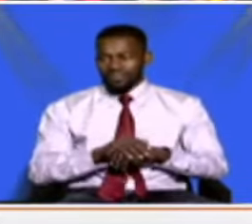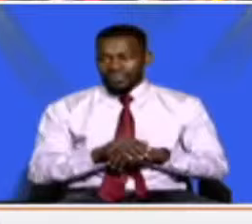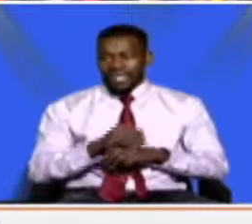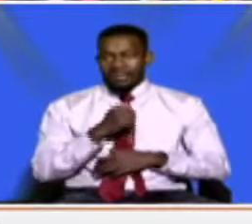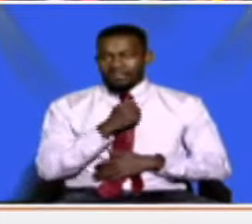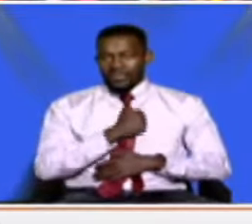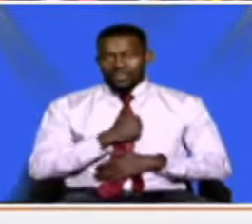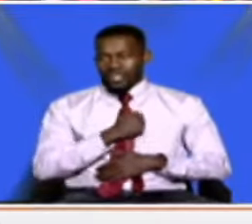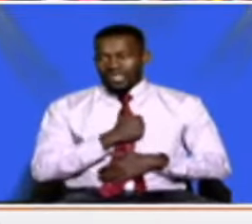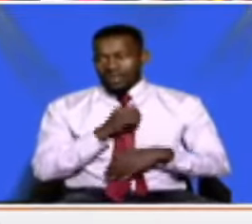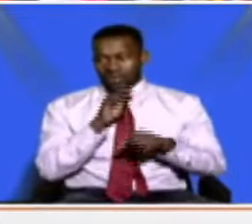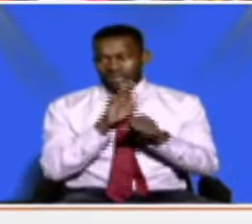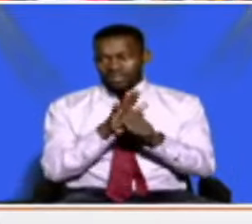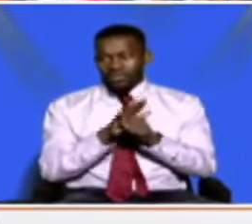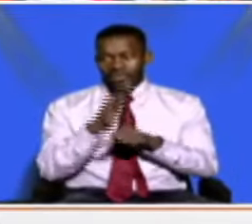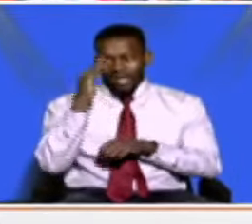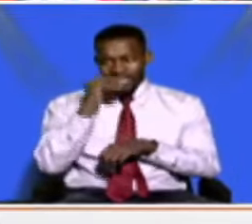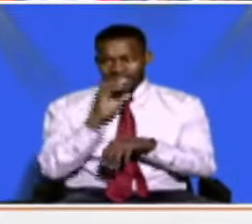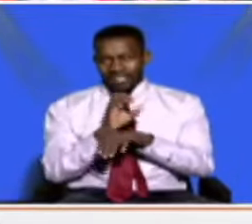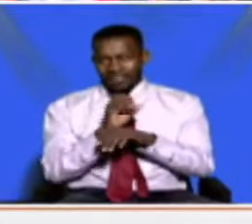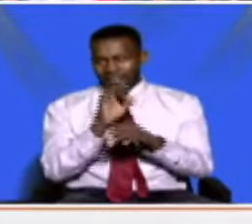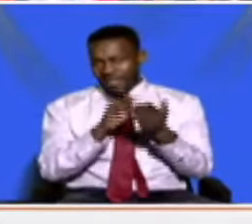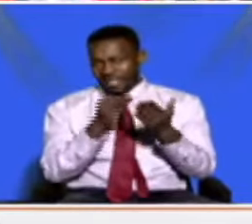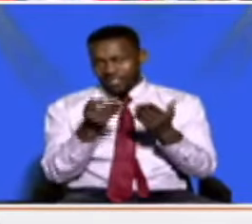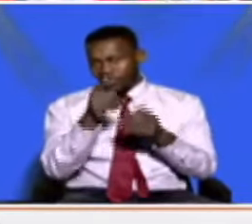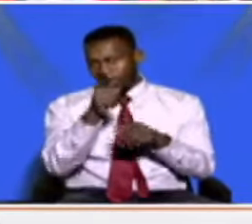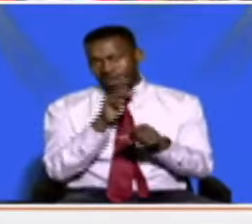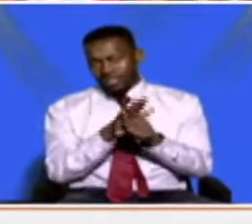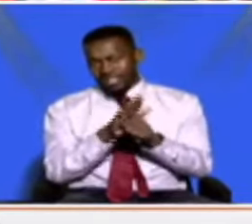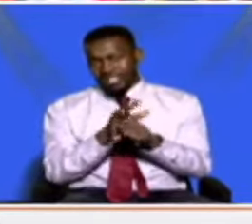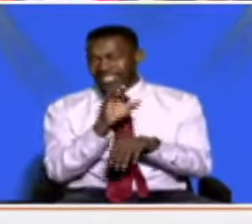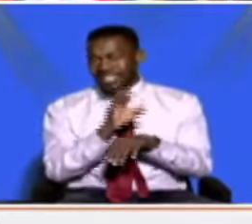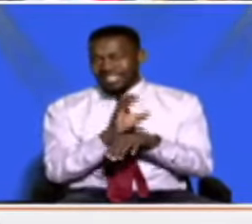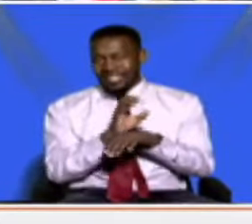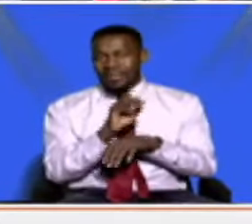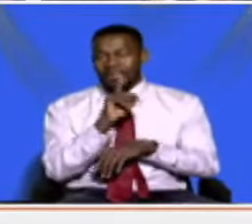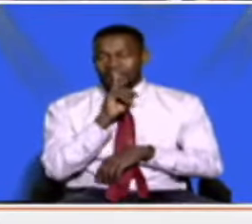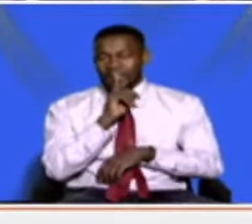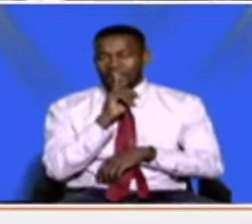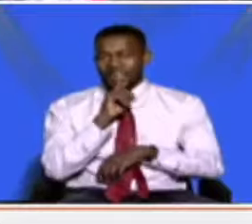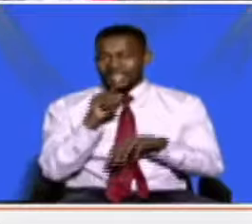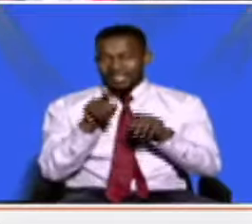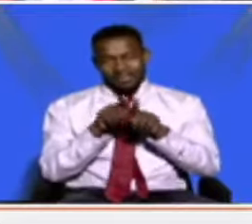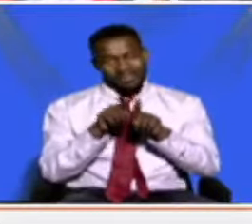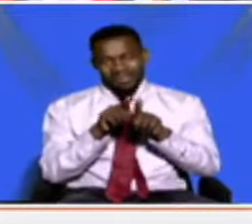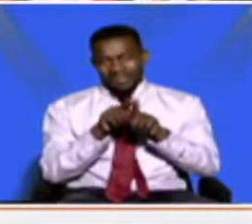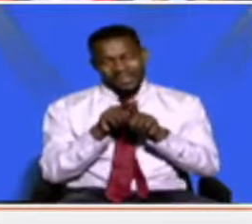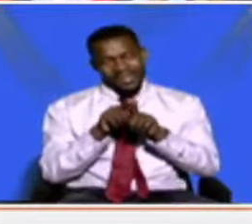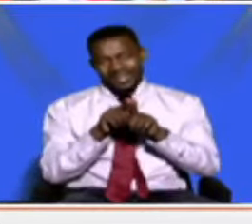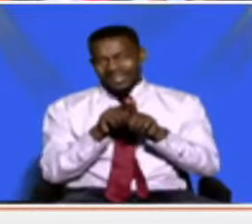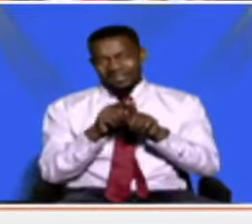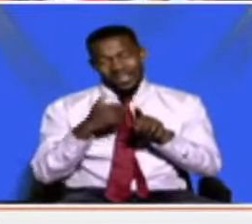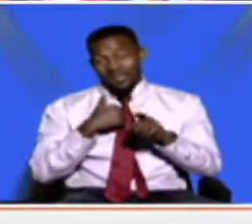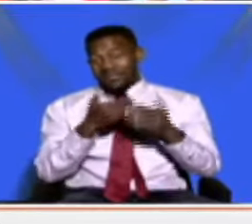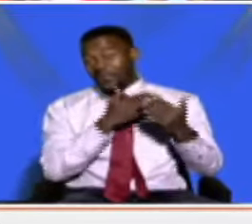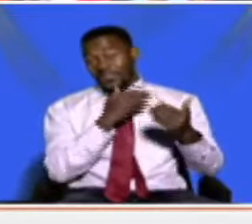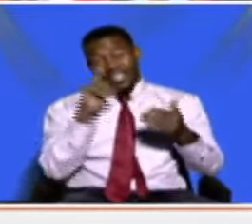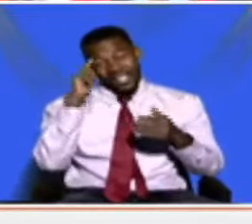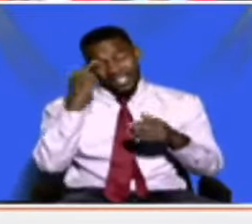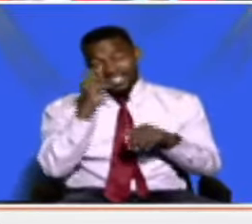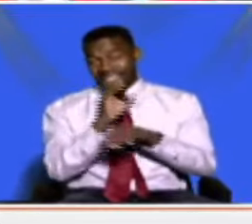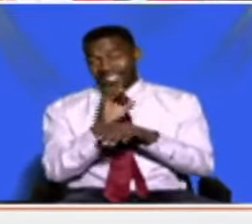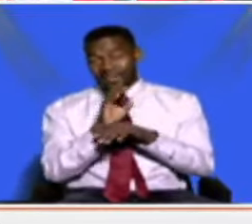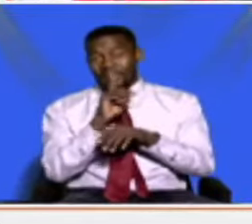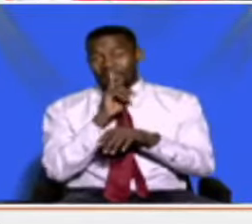feel as a church we have let you down. The church has not been quiet. I was corrected when I also said that. Then we are communicating in the